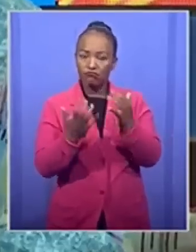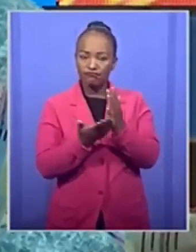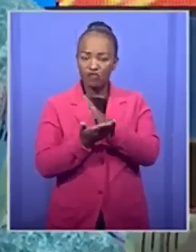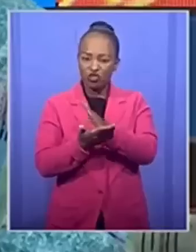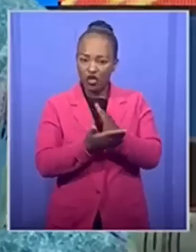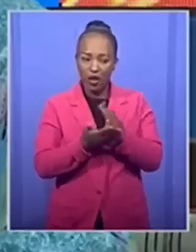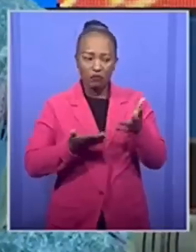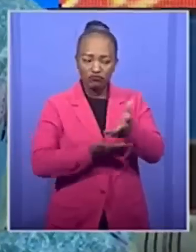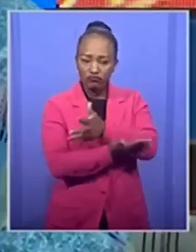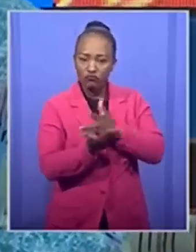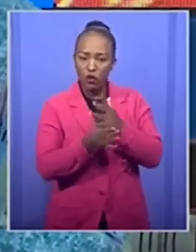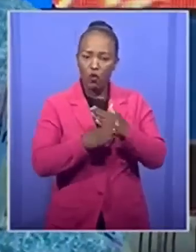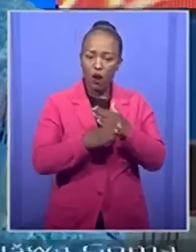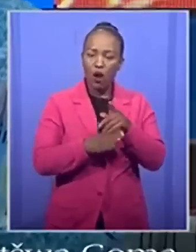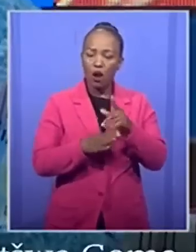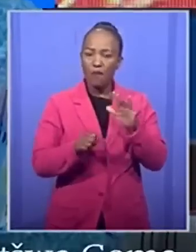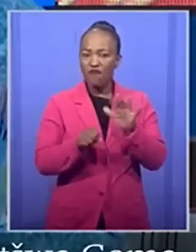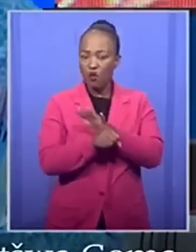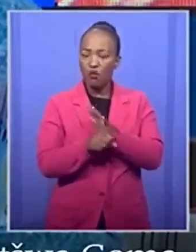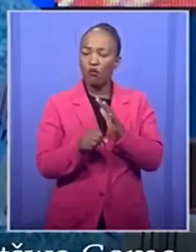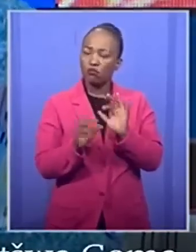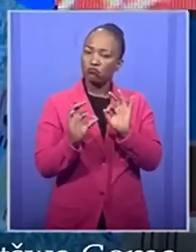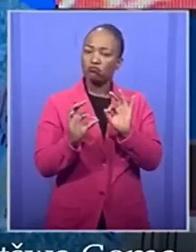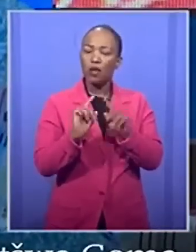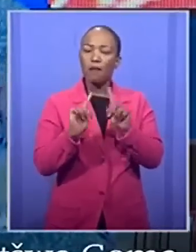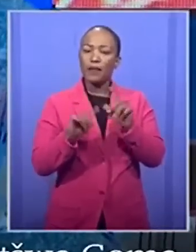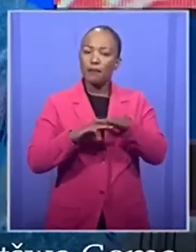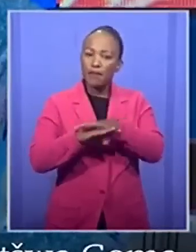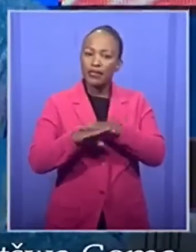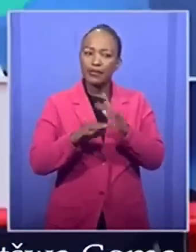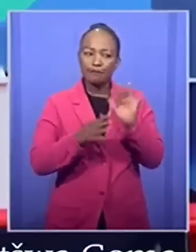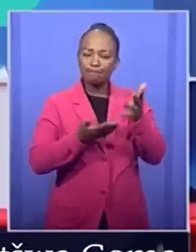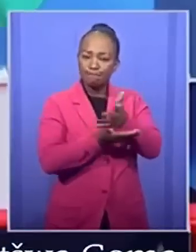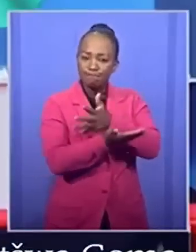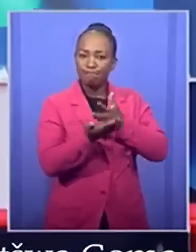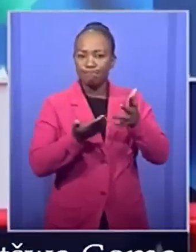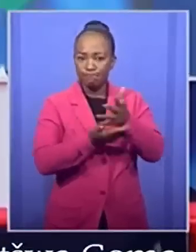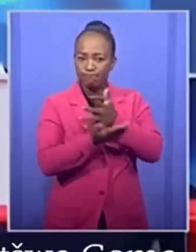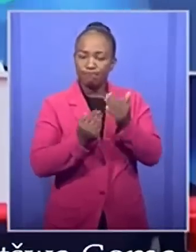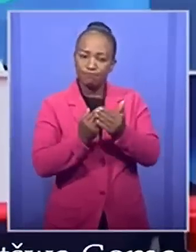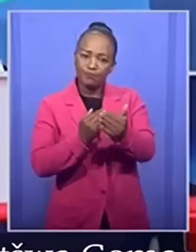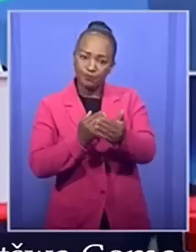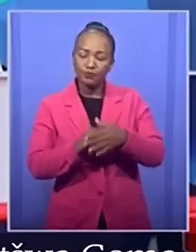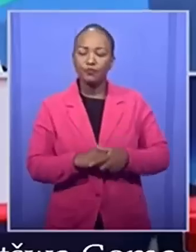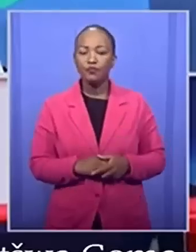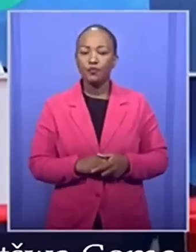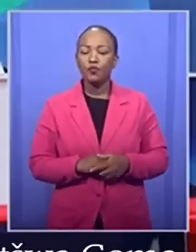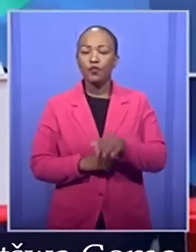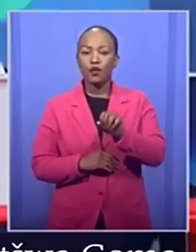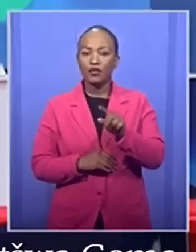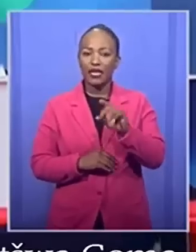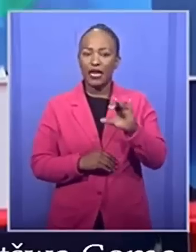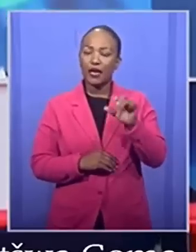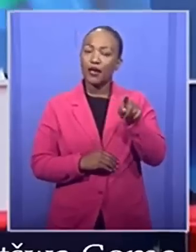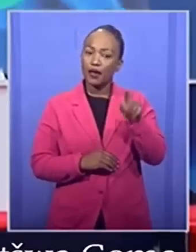not conclusive, but it is meant to provide a basis for broad deliberations. Dihlogo tša mmušo tša SADC le tša bohlabela